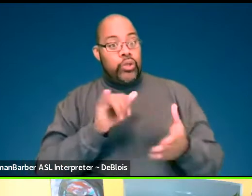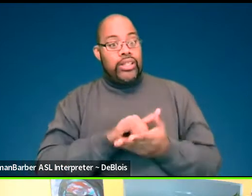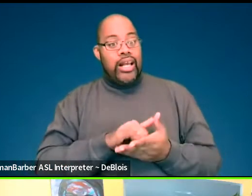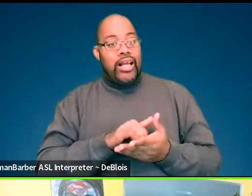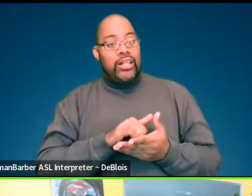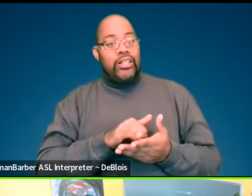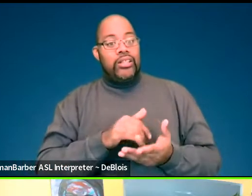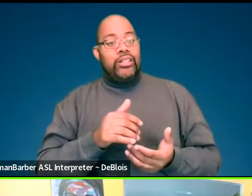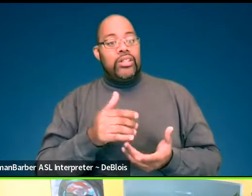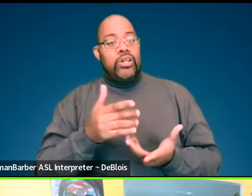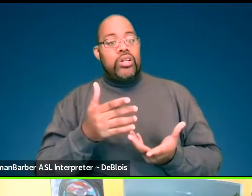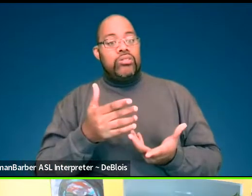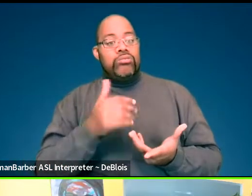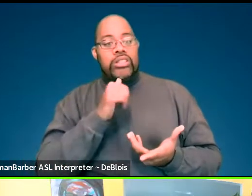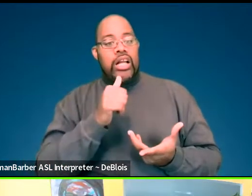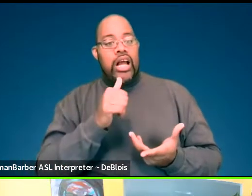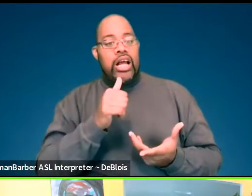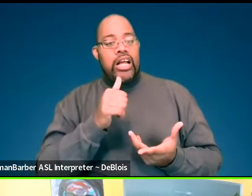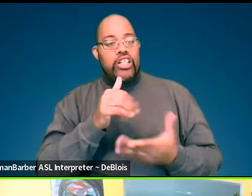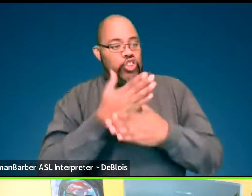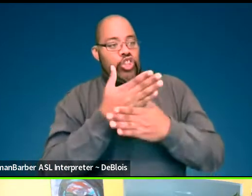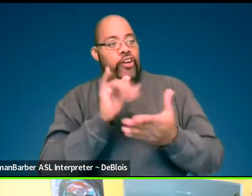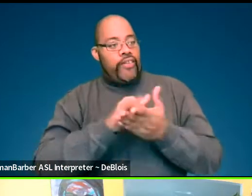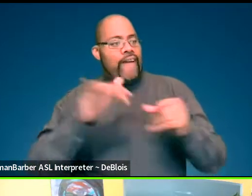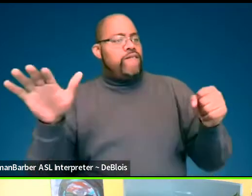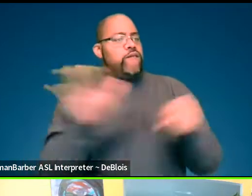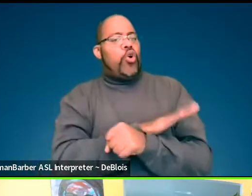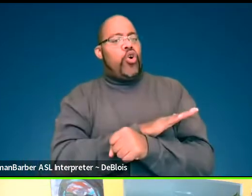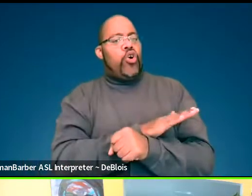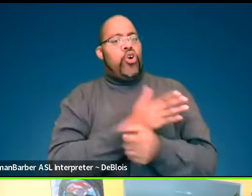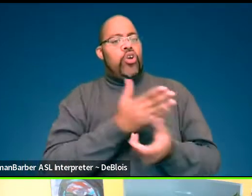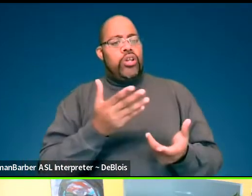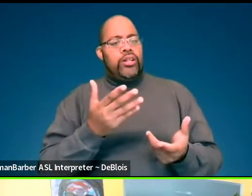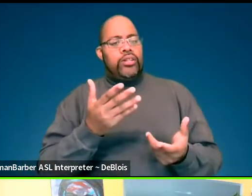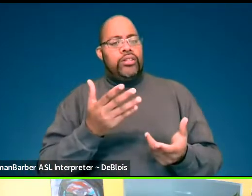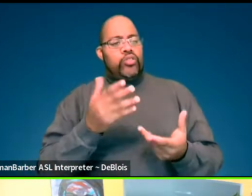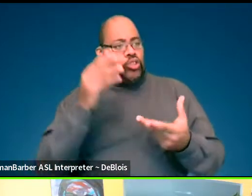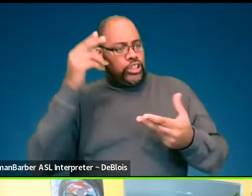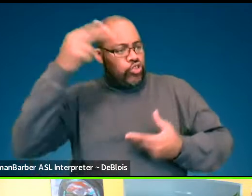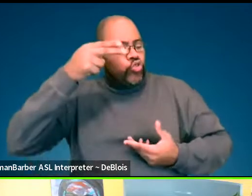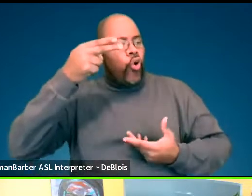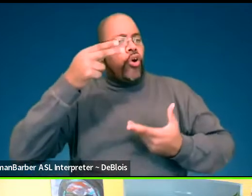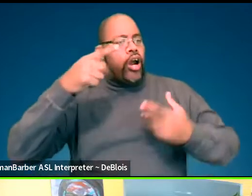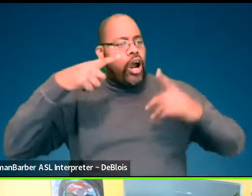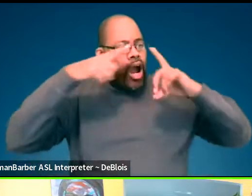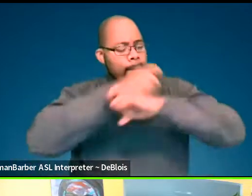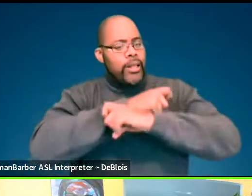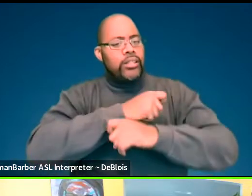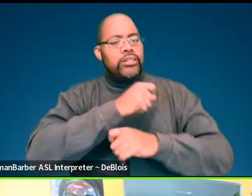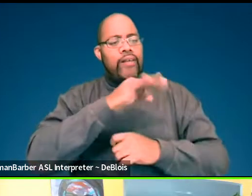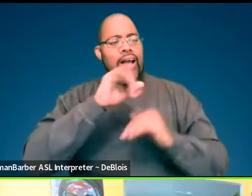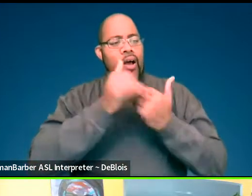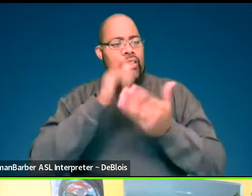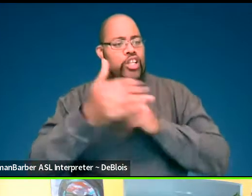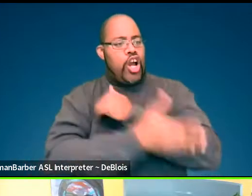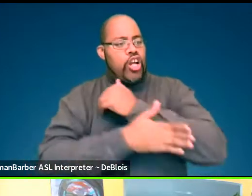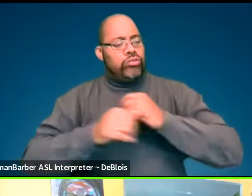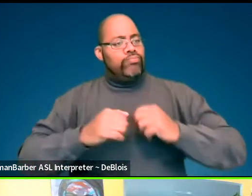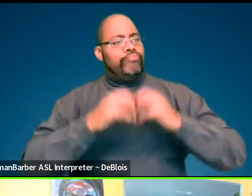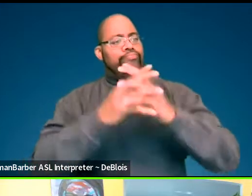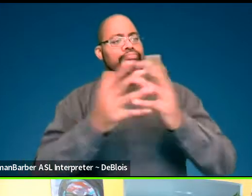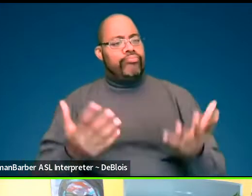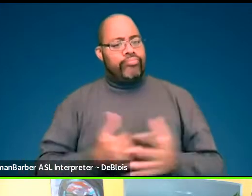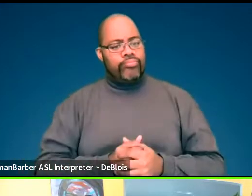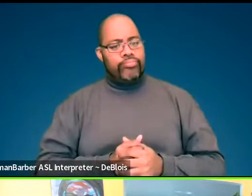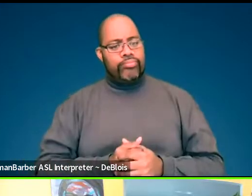not share the full sort of historical complexity of how this country came into being.